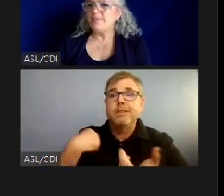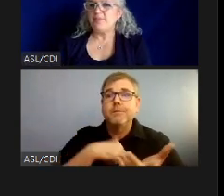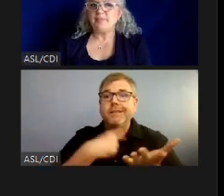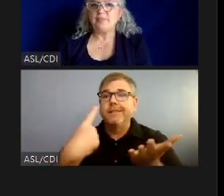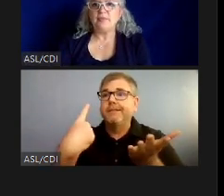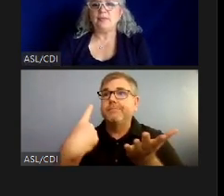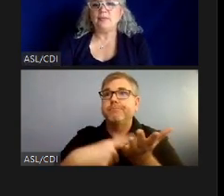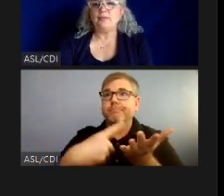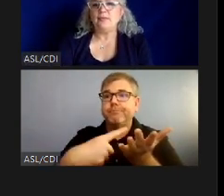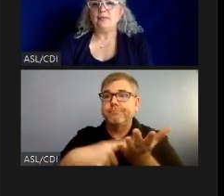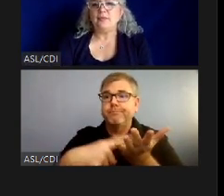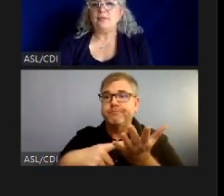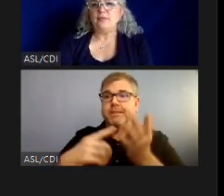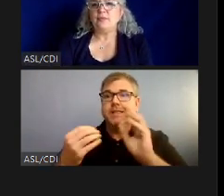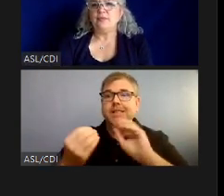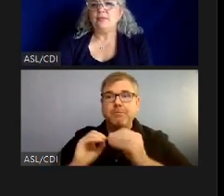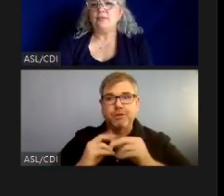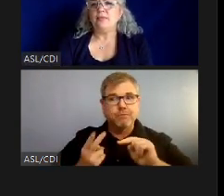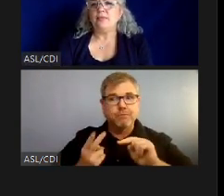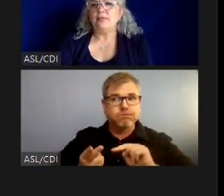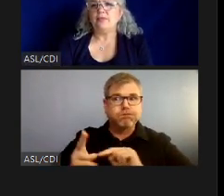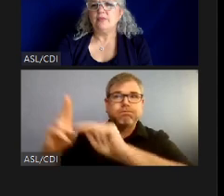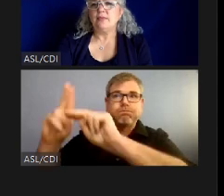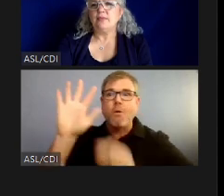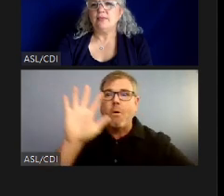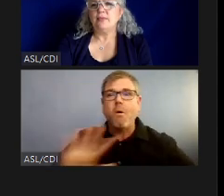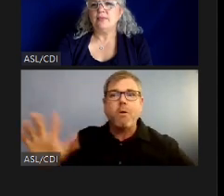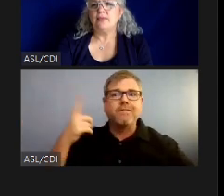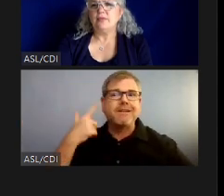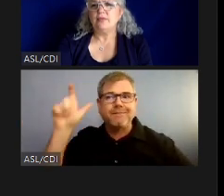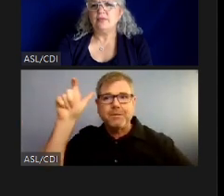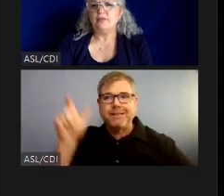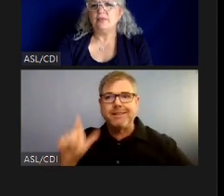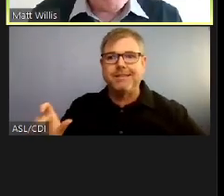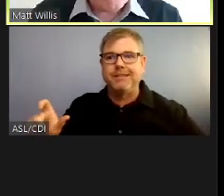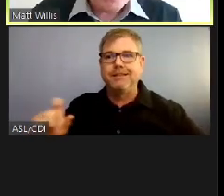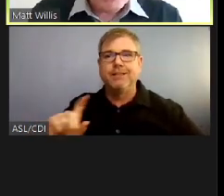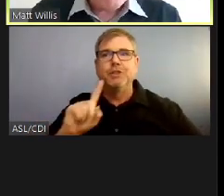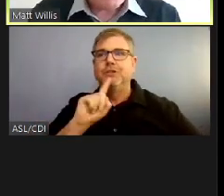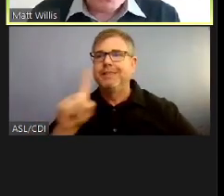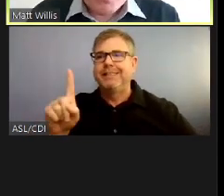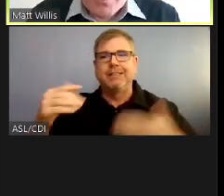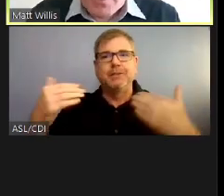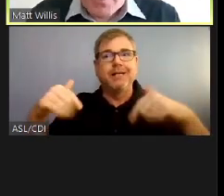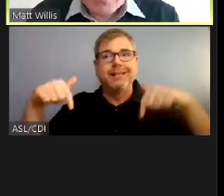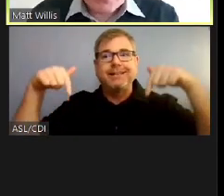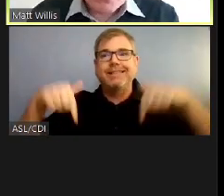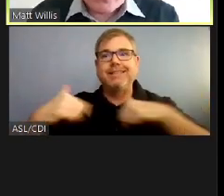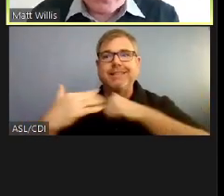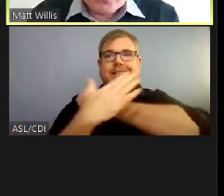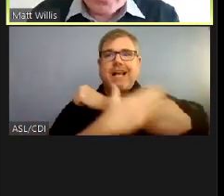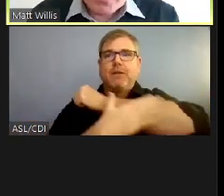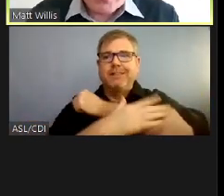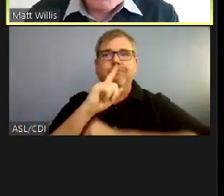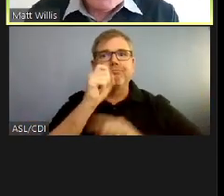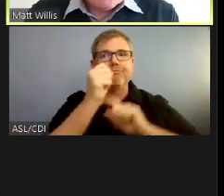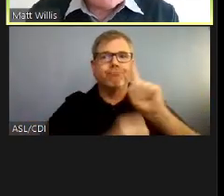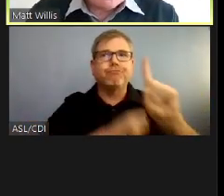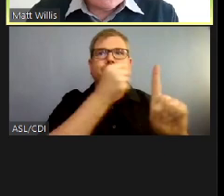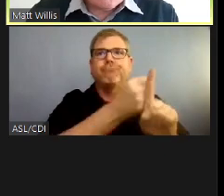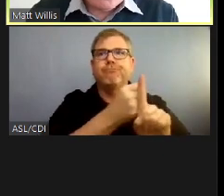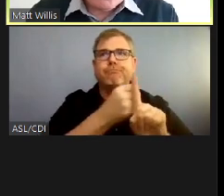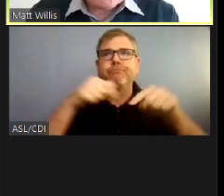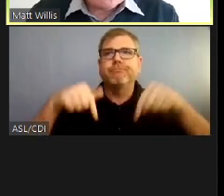region. Hospitalizations are increasing. Our capacity remains intact in Marin. but it is continuing to shrink.